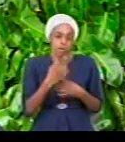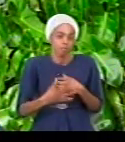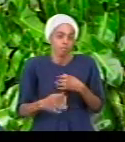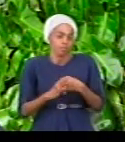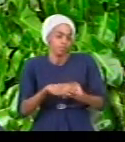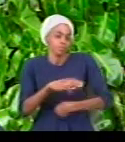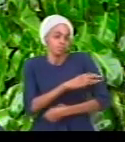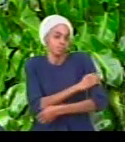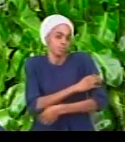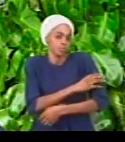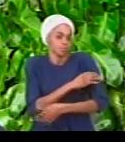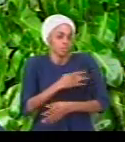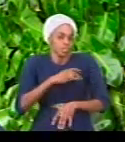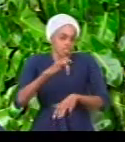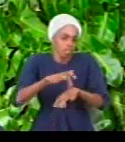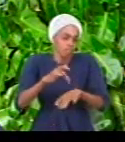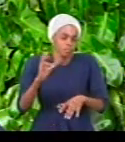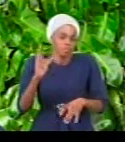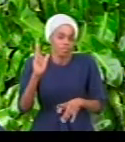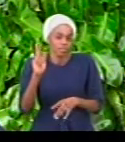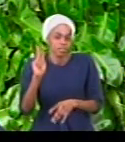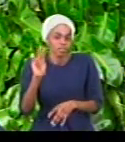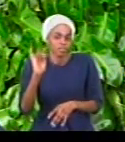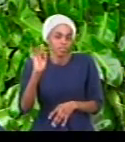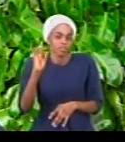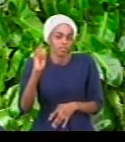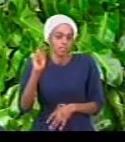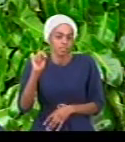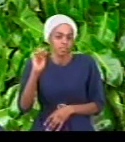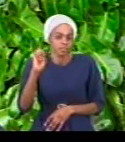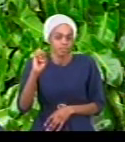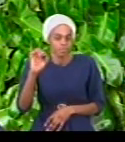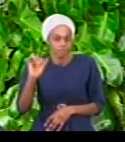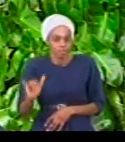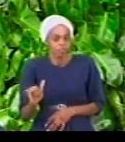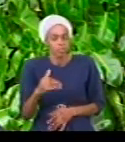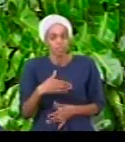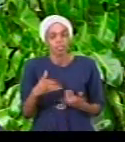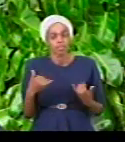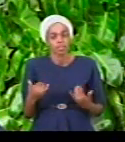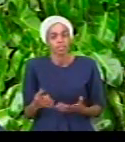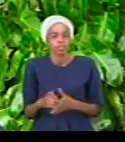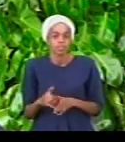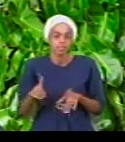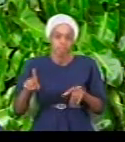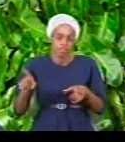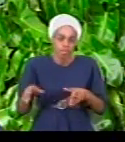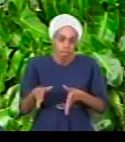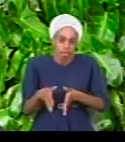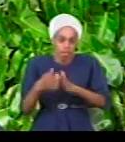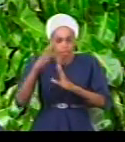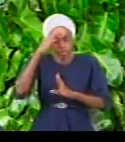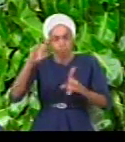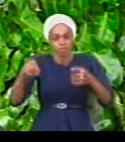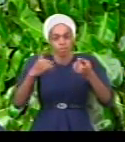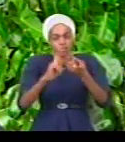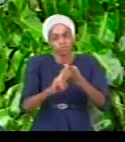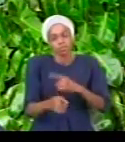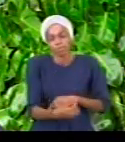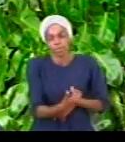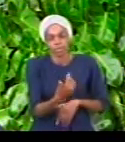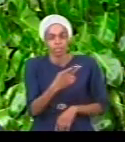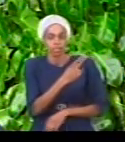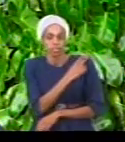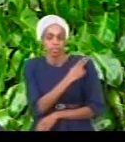doctor referred me to Federal Medical Center that we should go there. Then one of our sisters said, let's go to